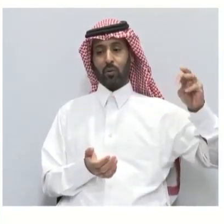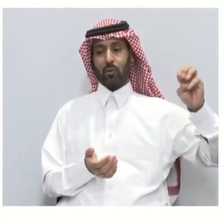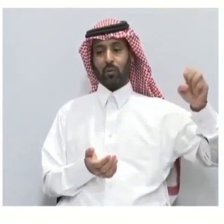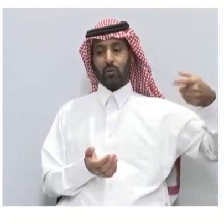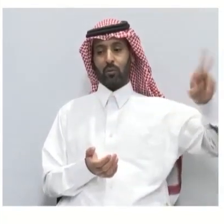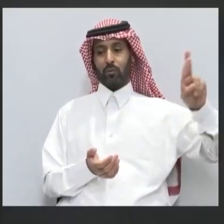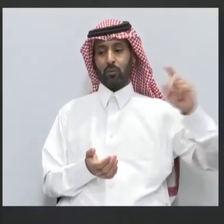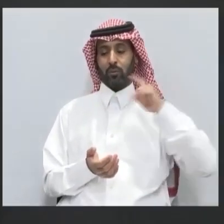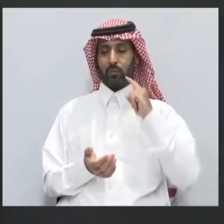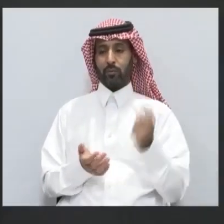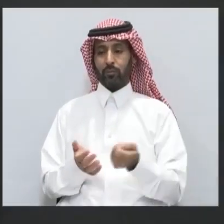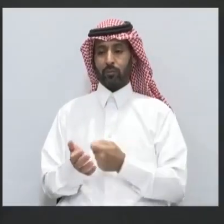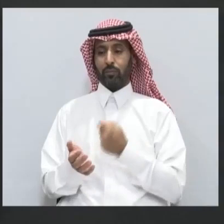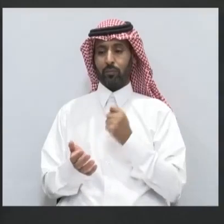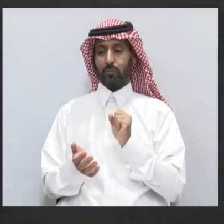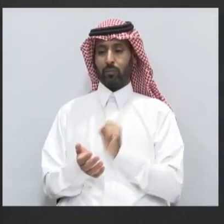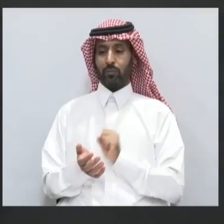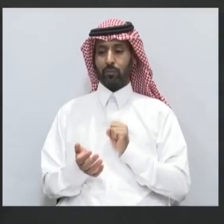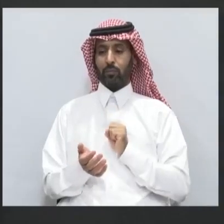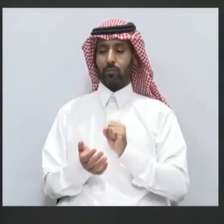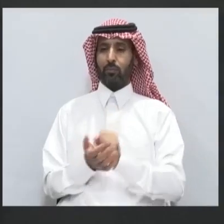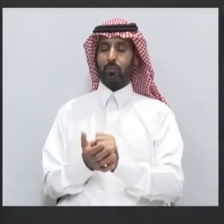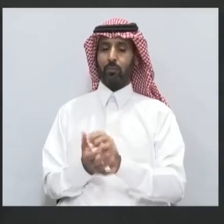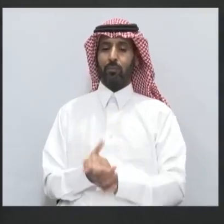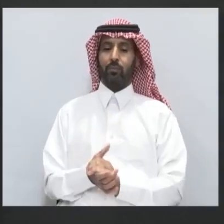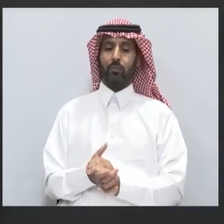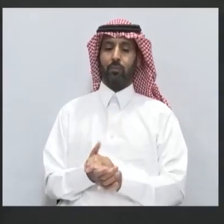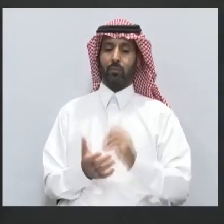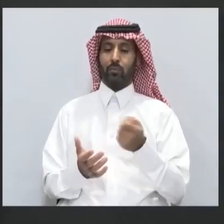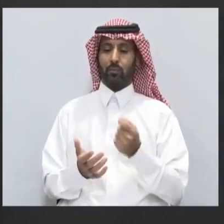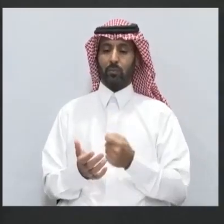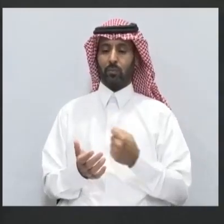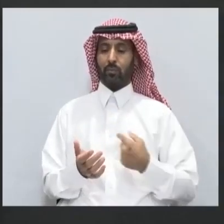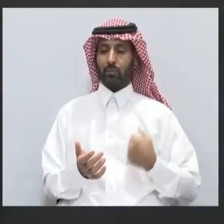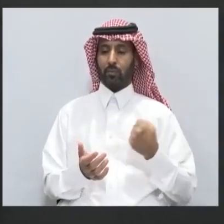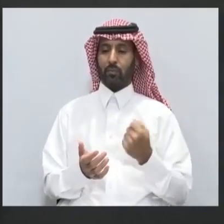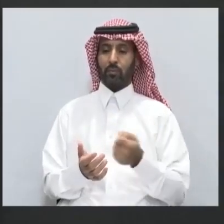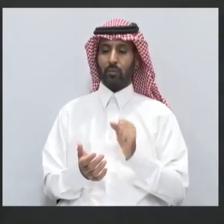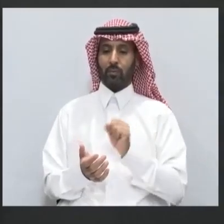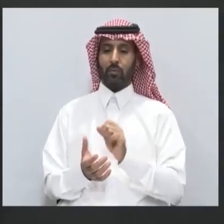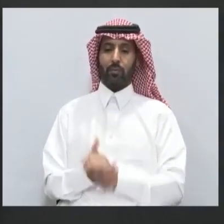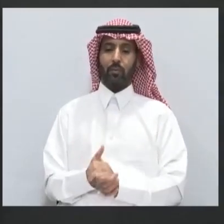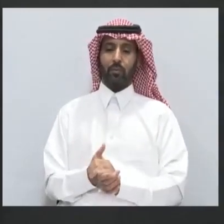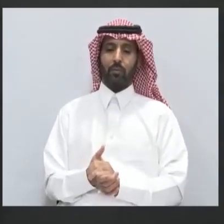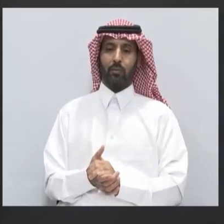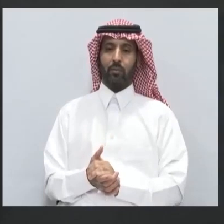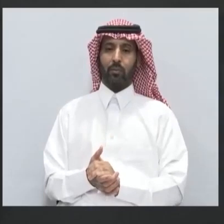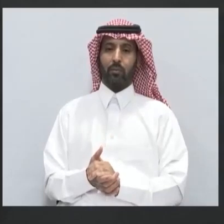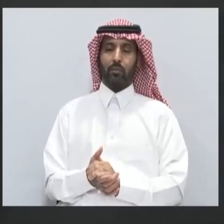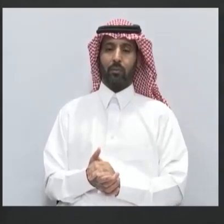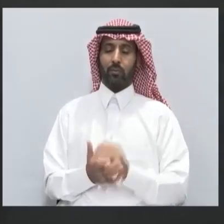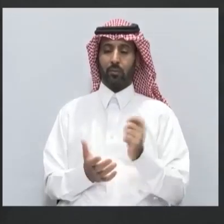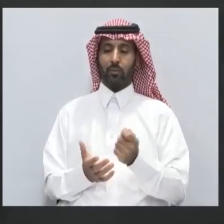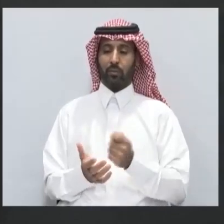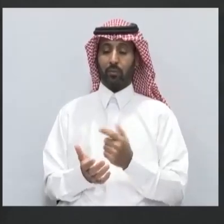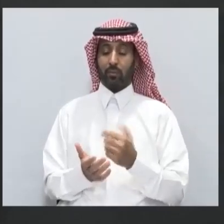credit card, but once he wants to sign the receipts, he signed his own name. He signed